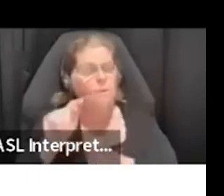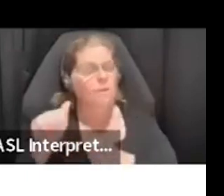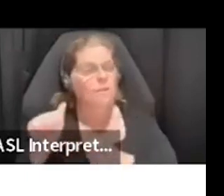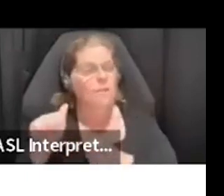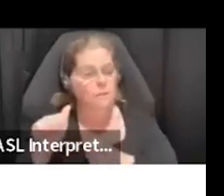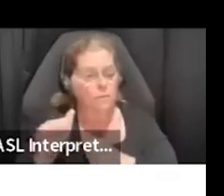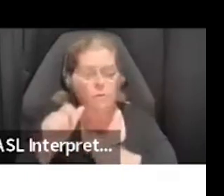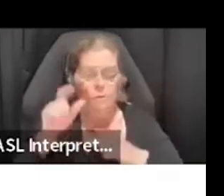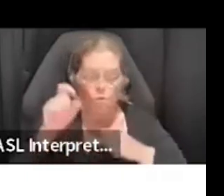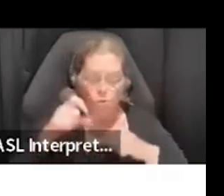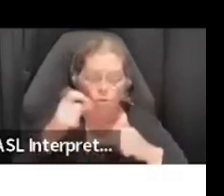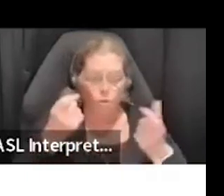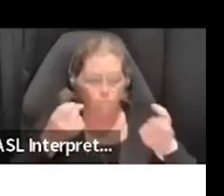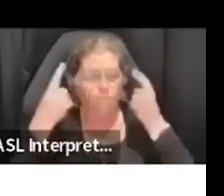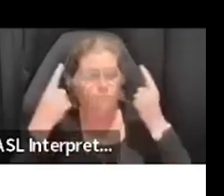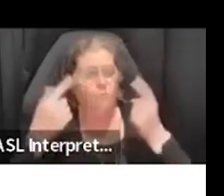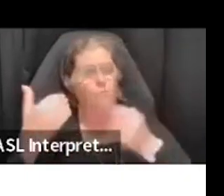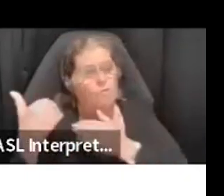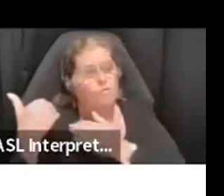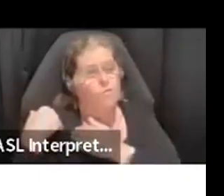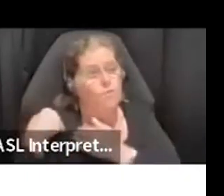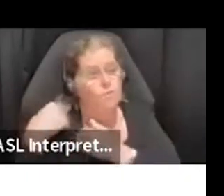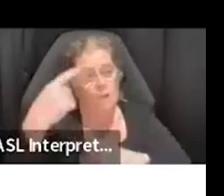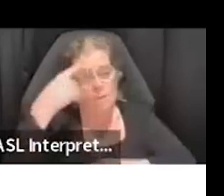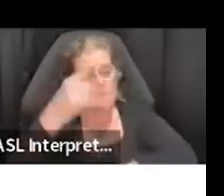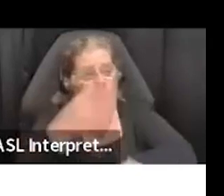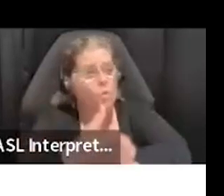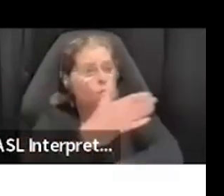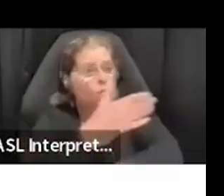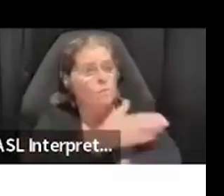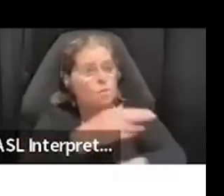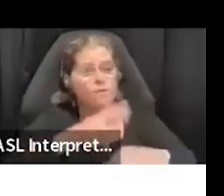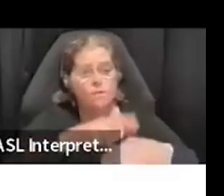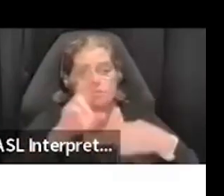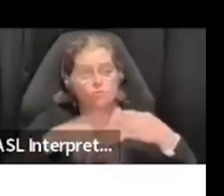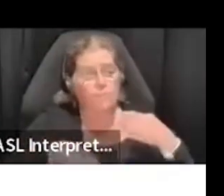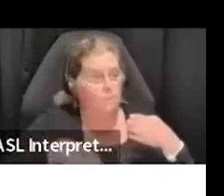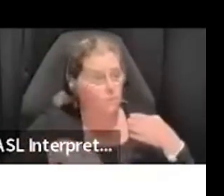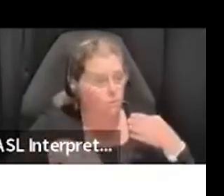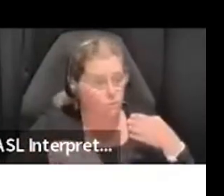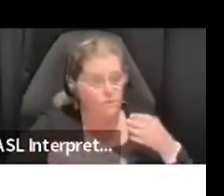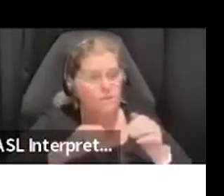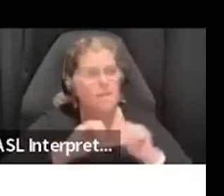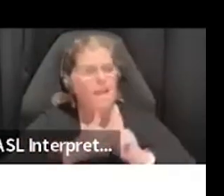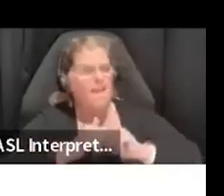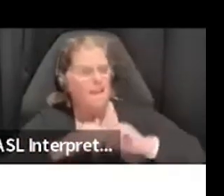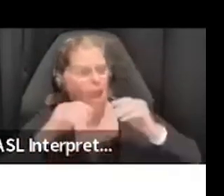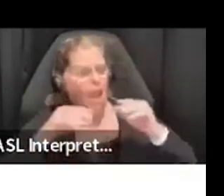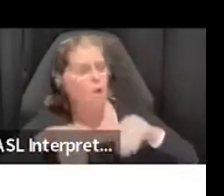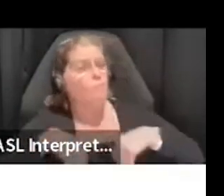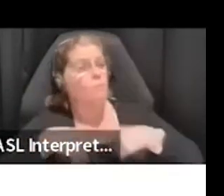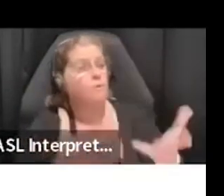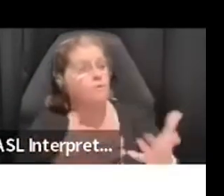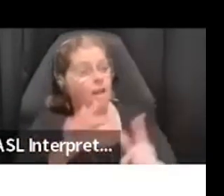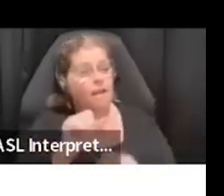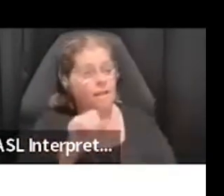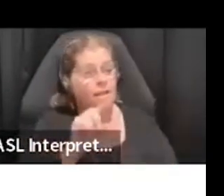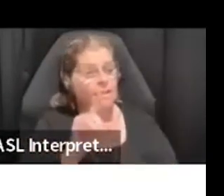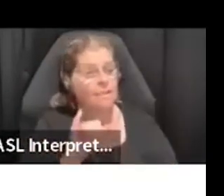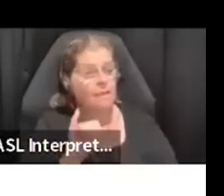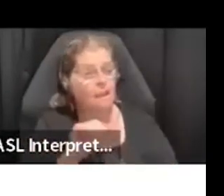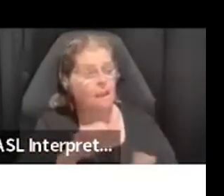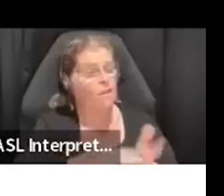understanding that the responsibility of improving outcomes and the delivery of specially designed instruction must not